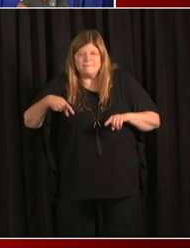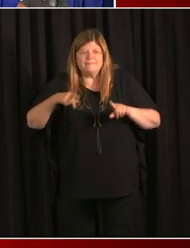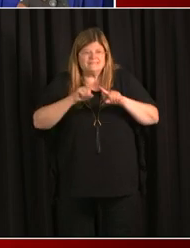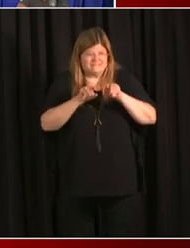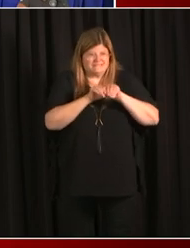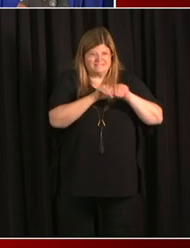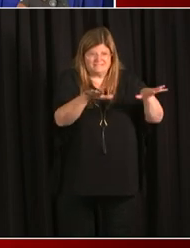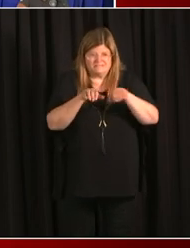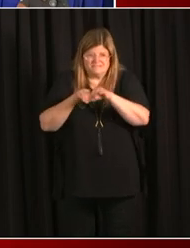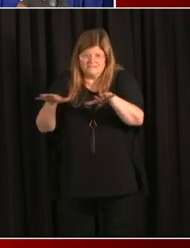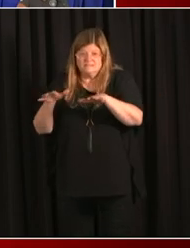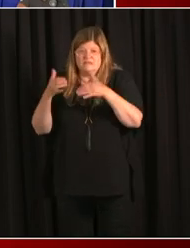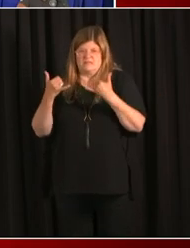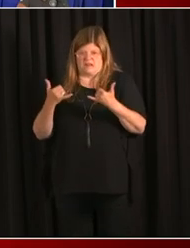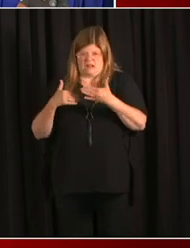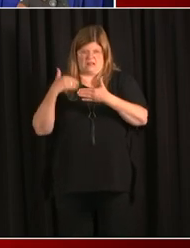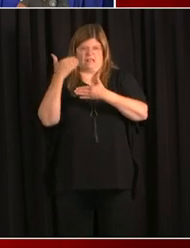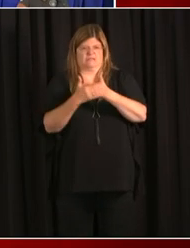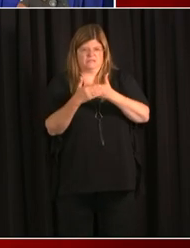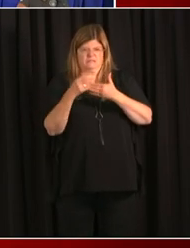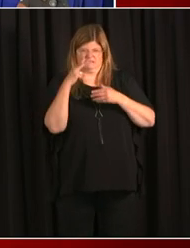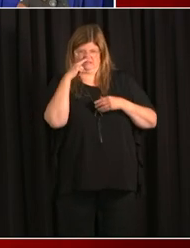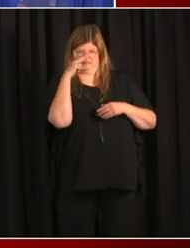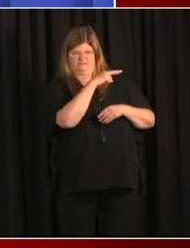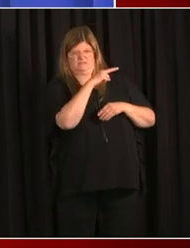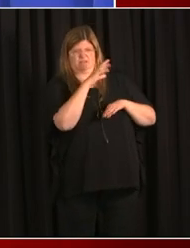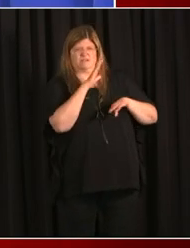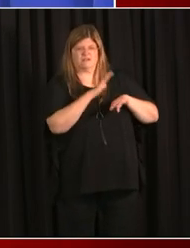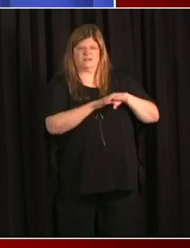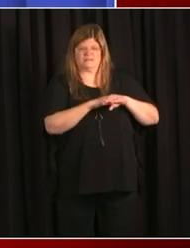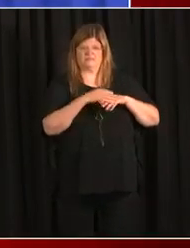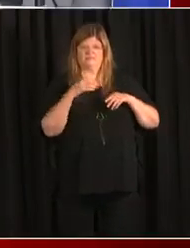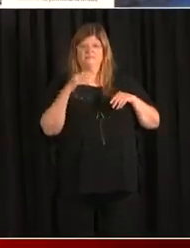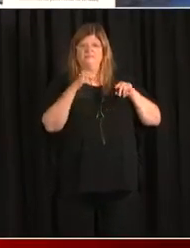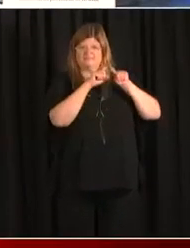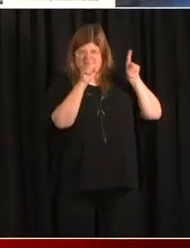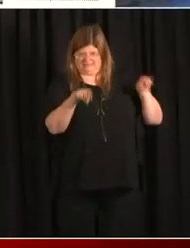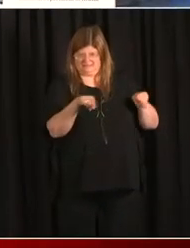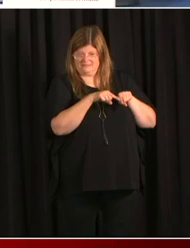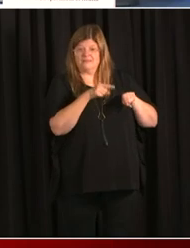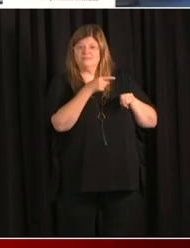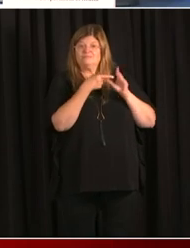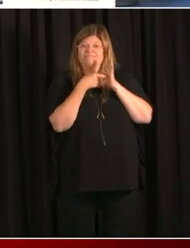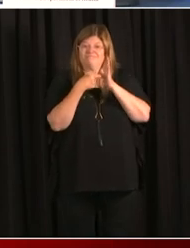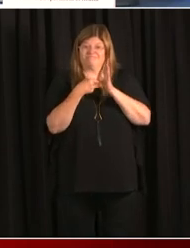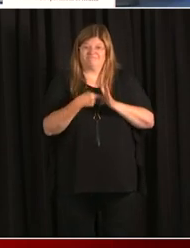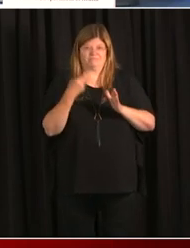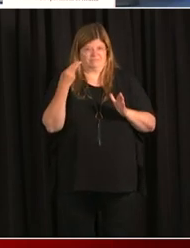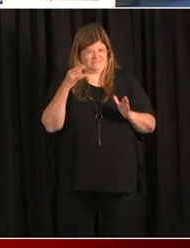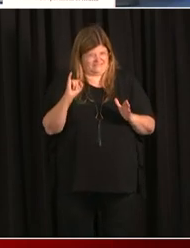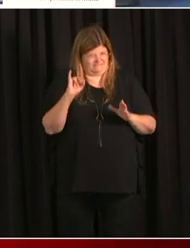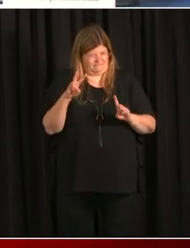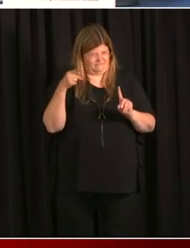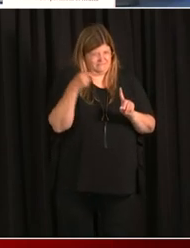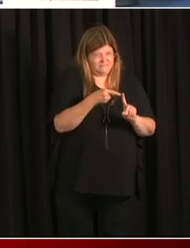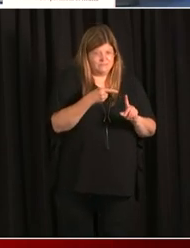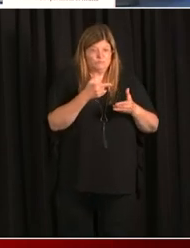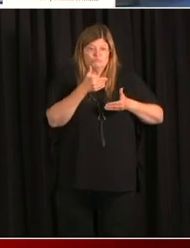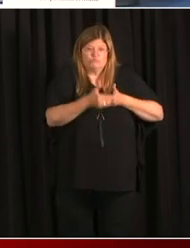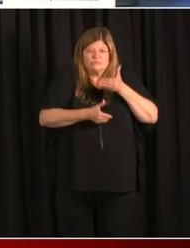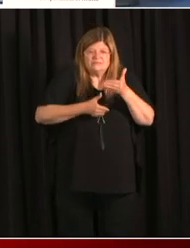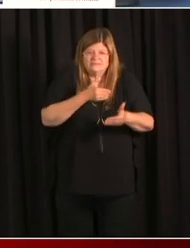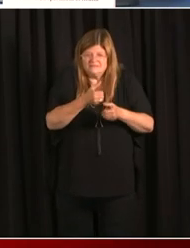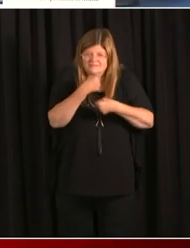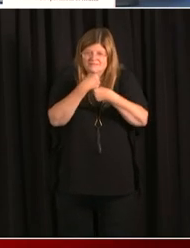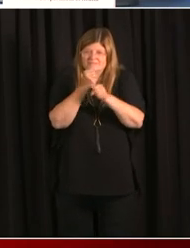On the next slide, you will see some of the key HIV indicators in the district and progress that we have